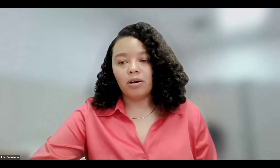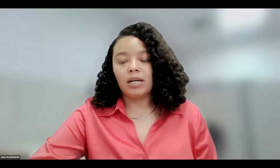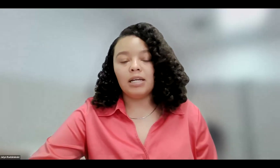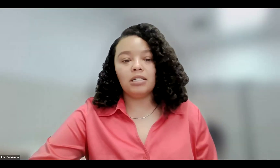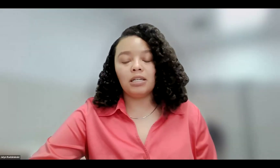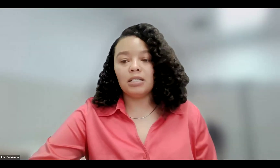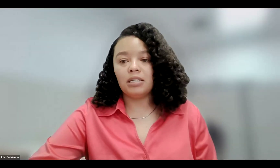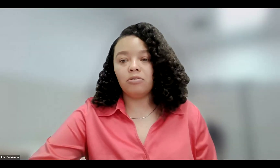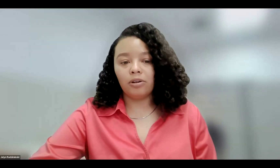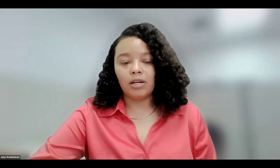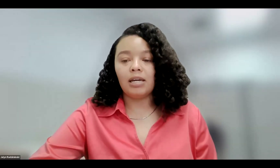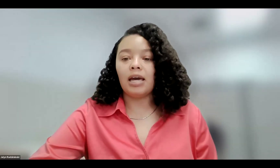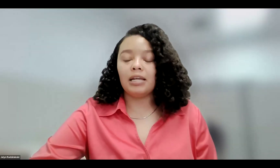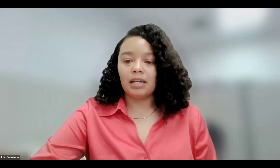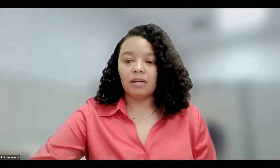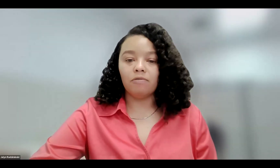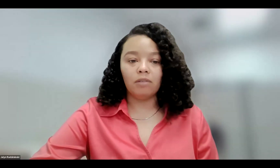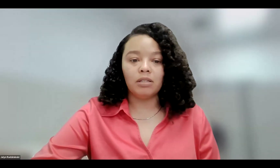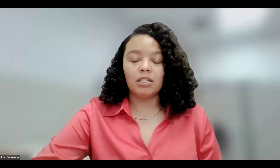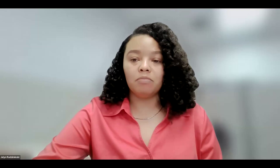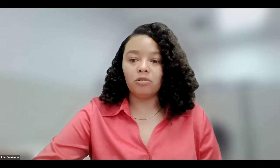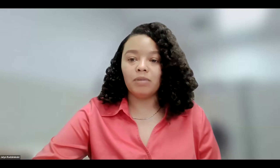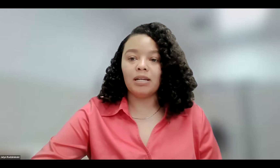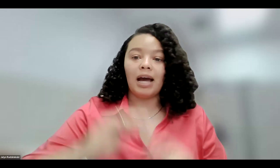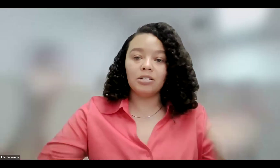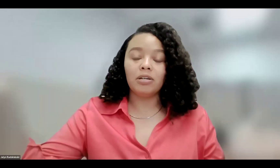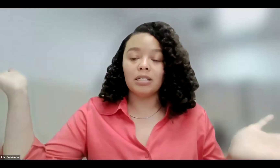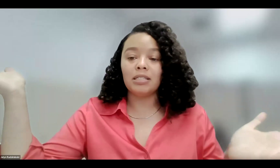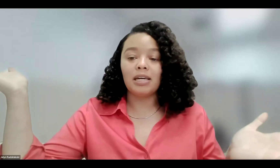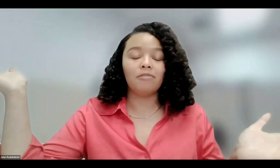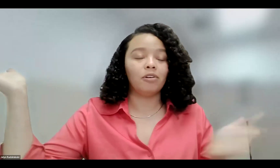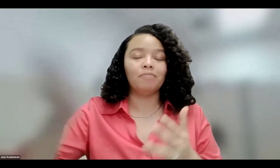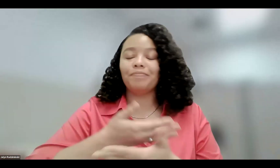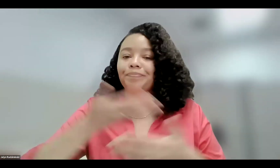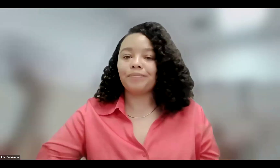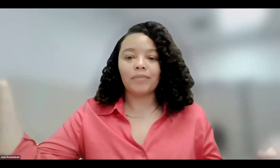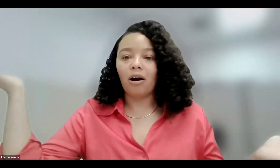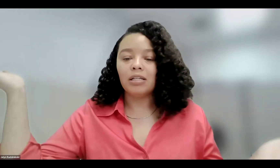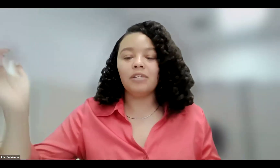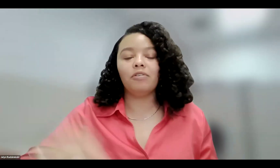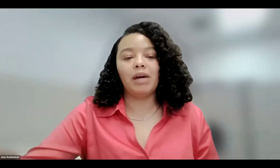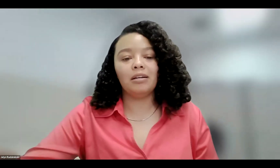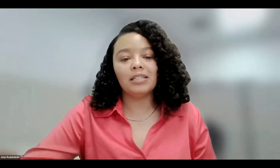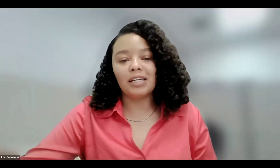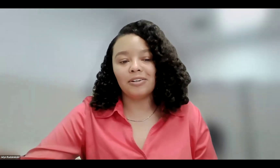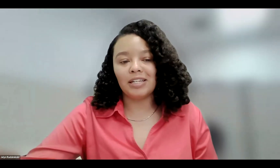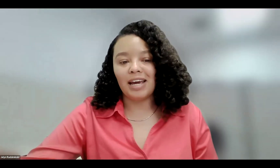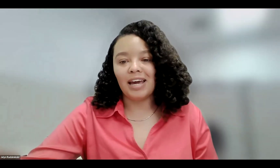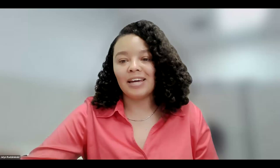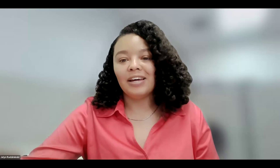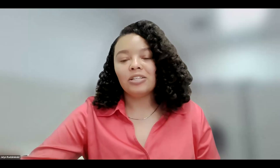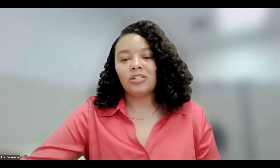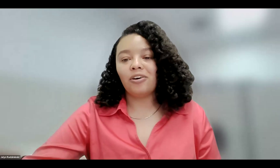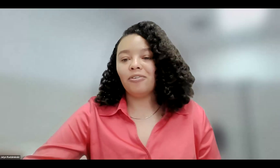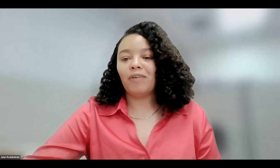spread the word and just continue learning and getting involved in this movement, as you can see from all the different panelists here